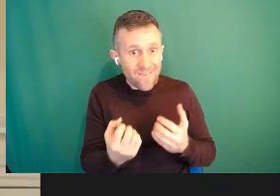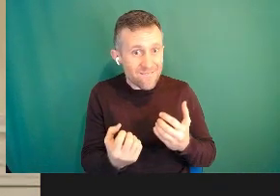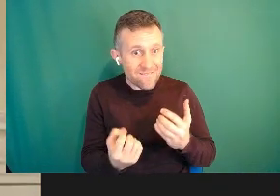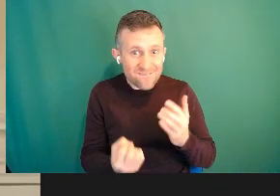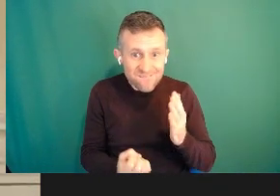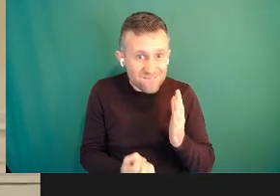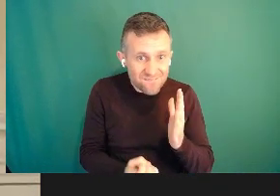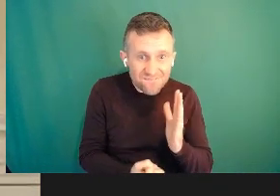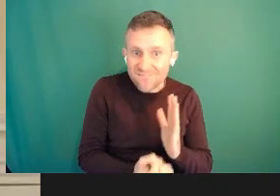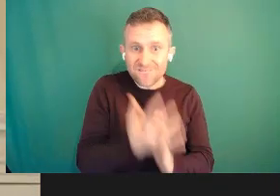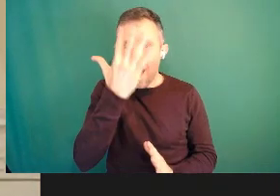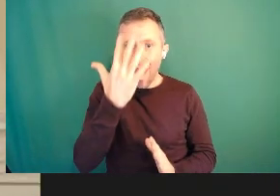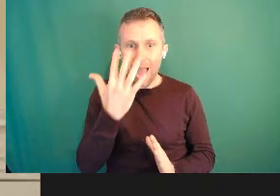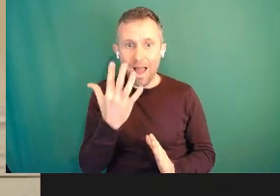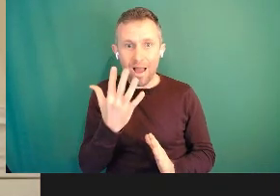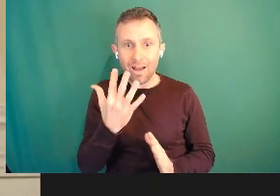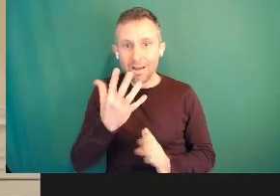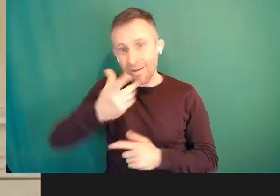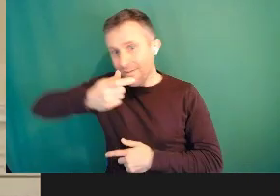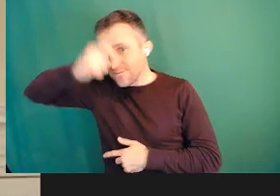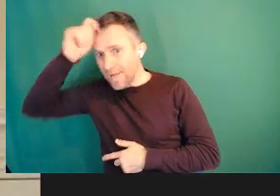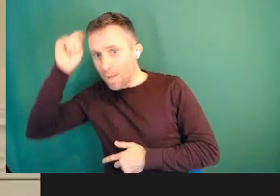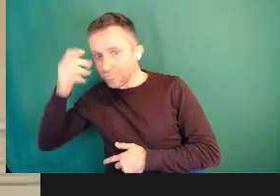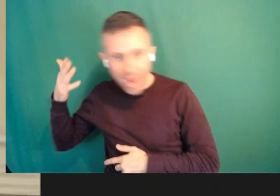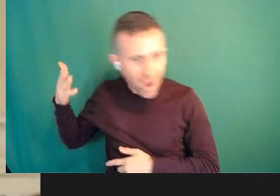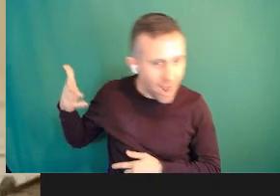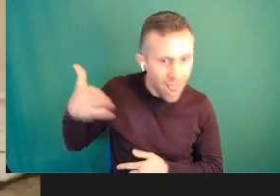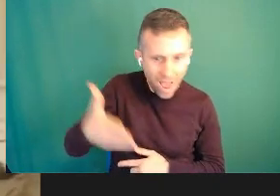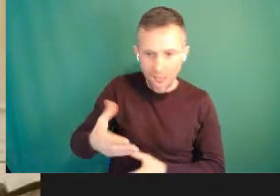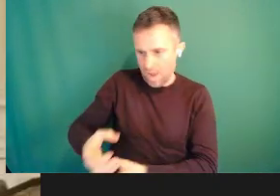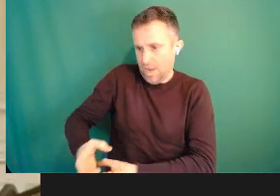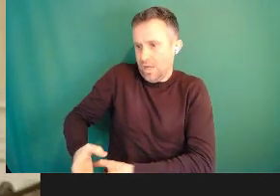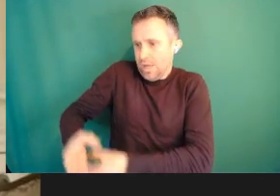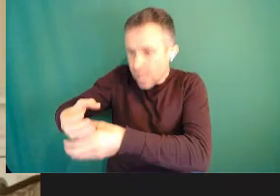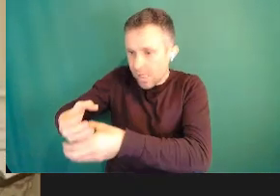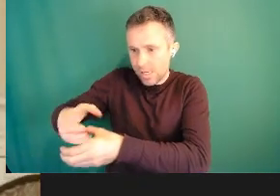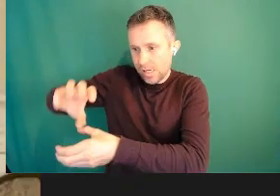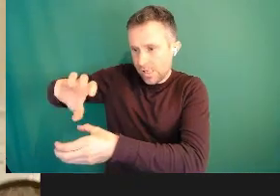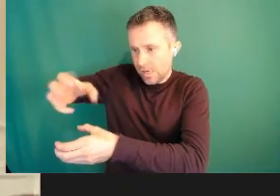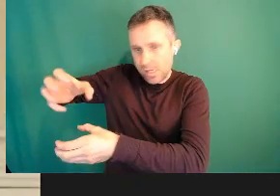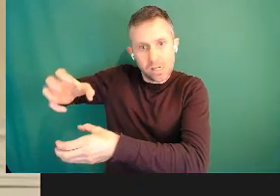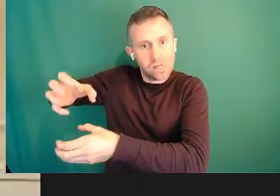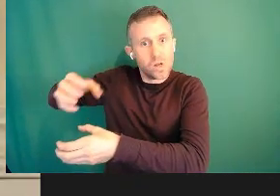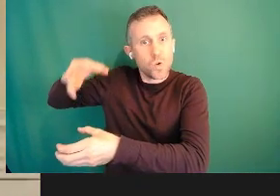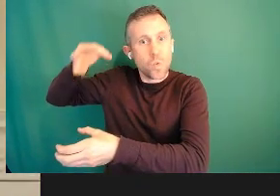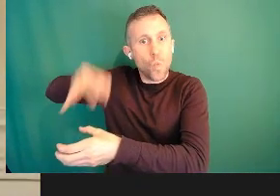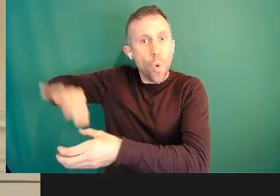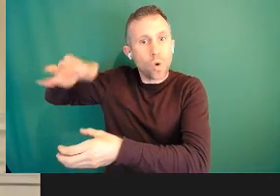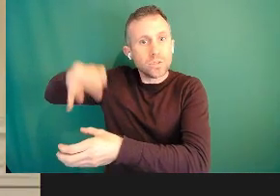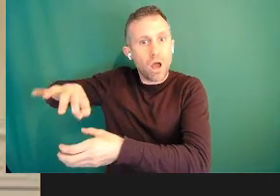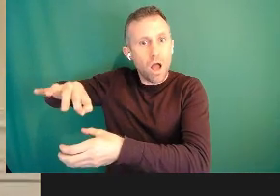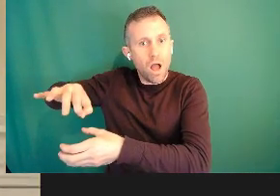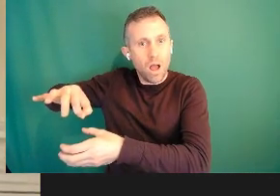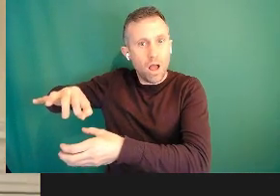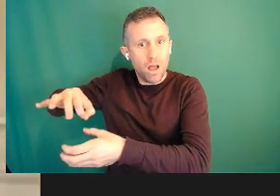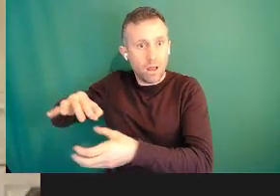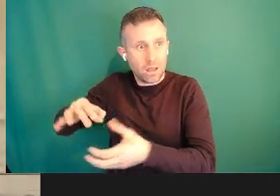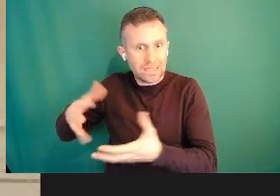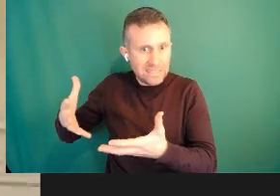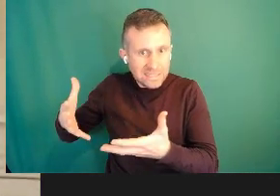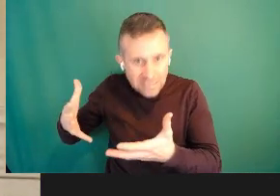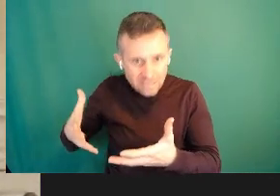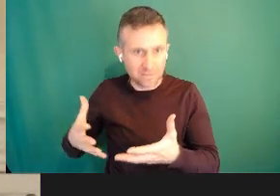he turned the water back on, not out of fear for the Duchess's safety, but I think more to do with his